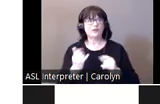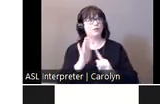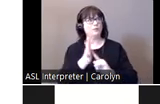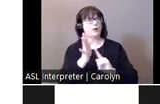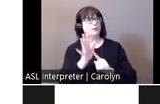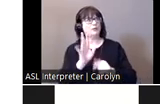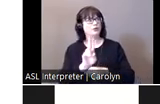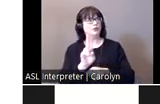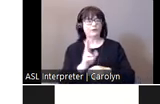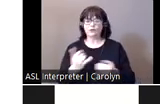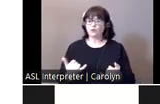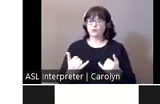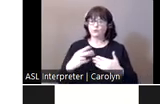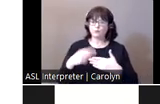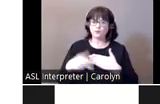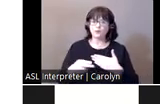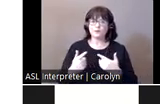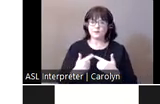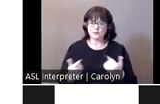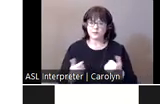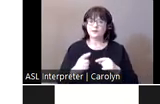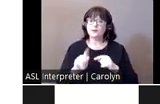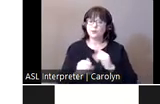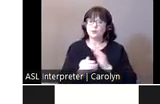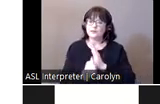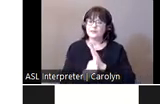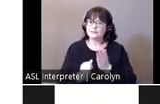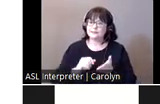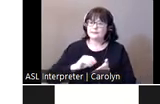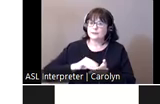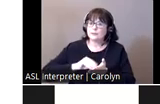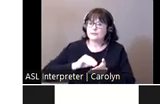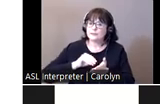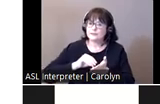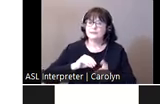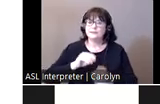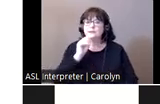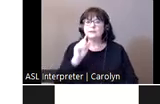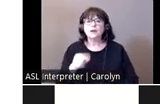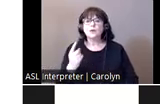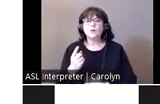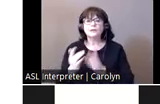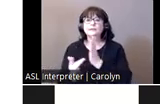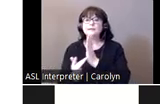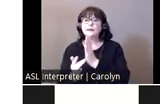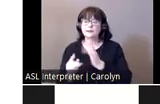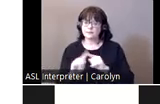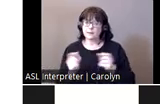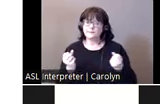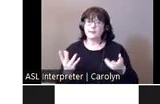only colleges and universities delivering them, but there are more and more of those partnerships between industry and post-secondary